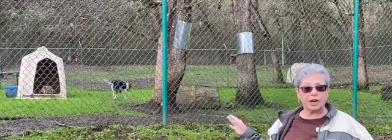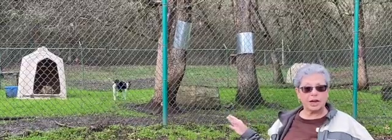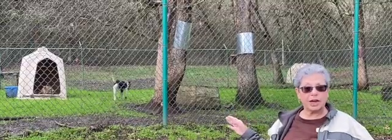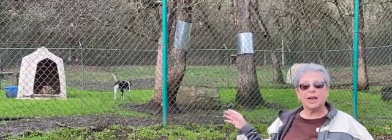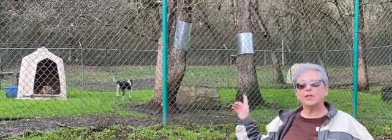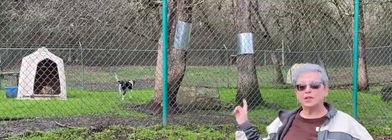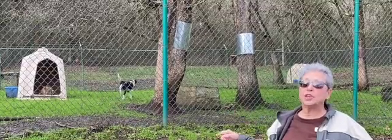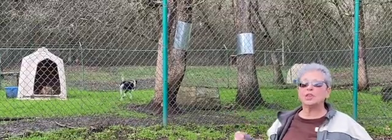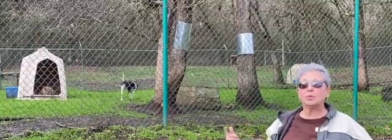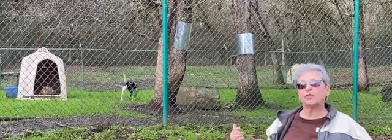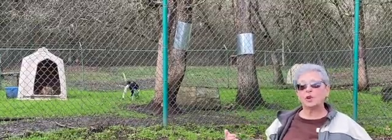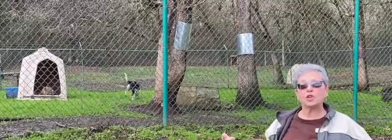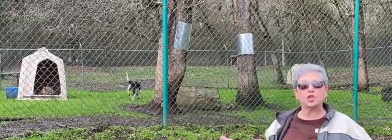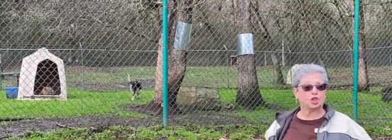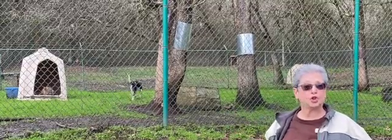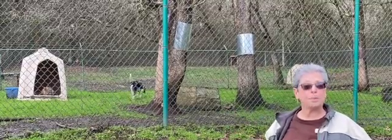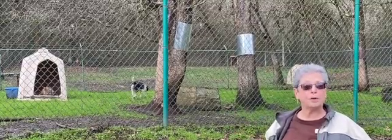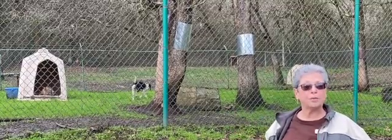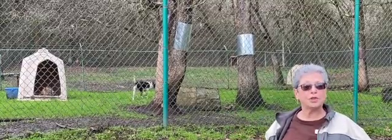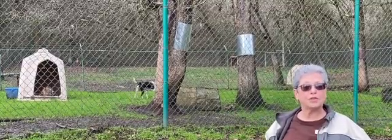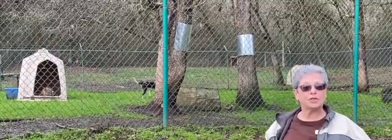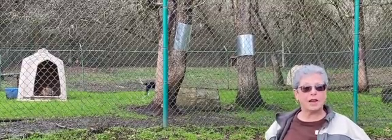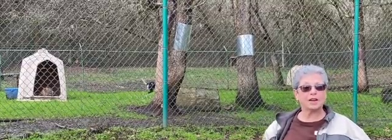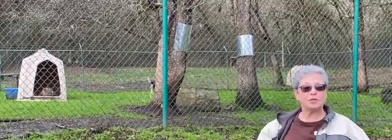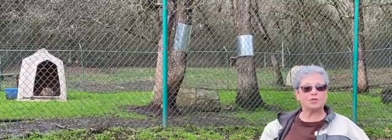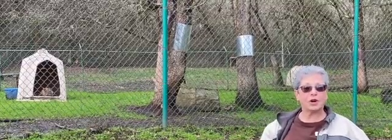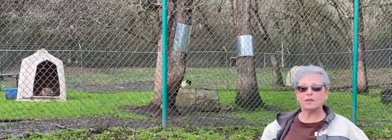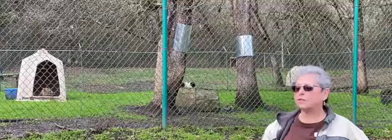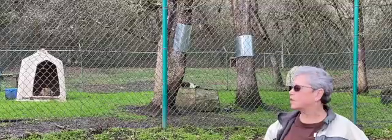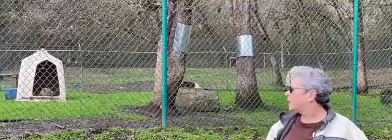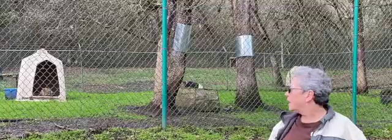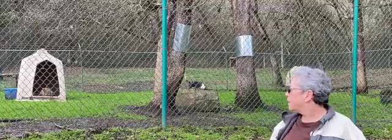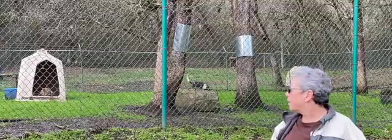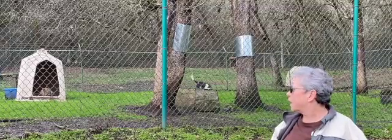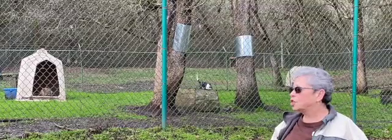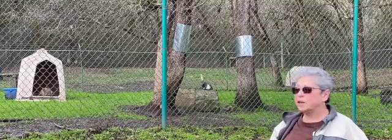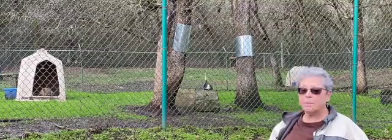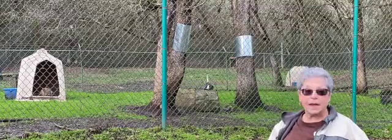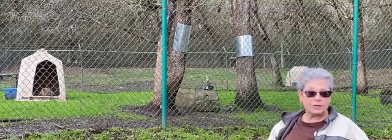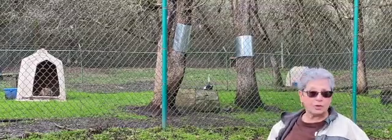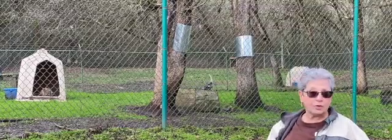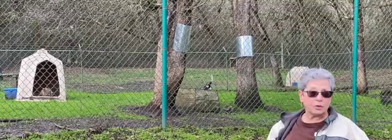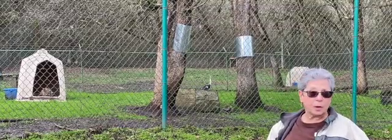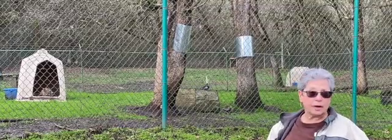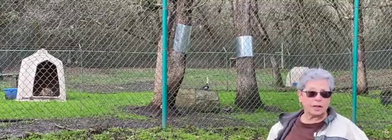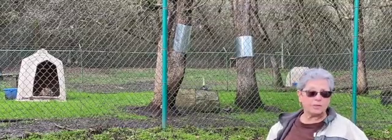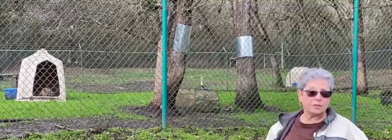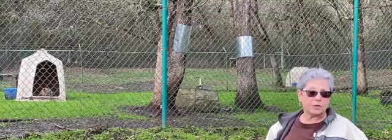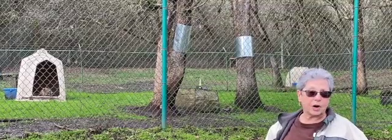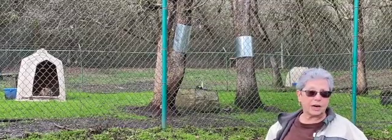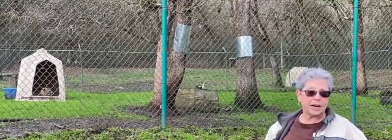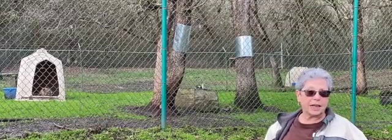KJ, the cheetah will start to chirp, which is a sign of stress. They're actually ambassadors for